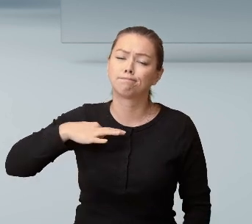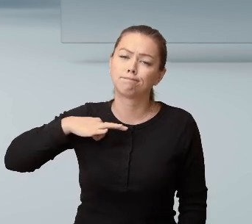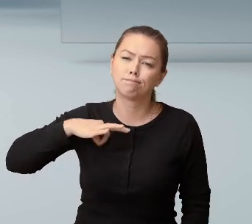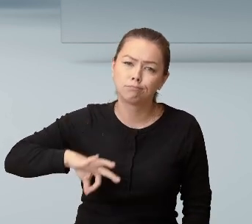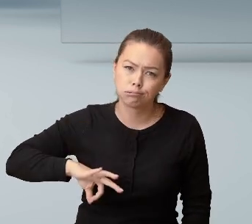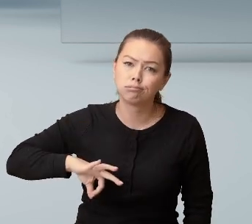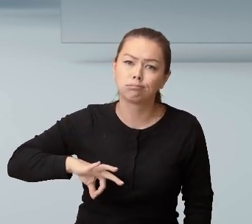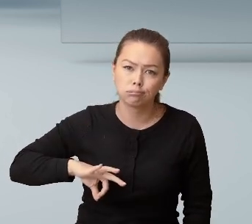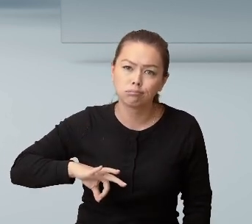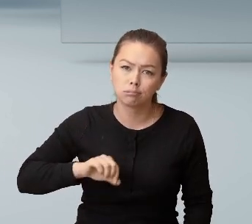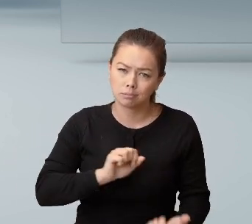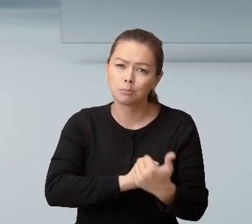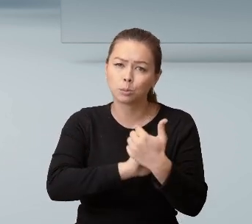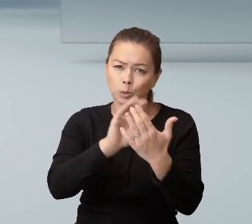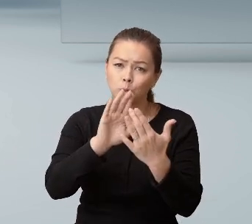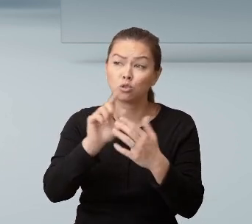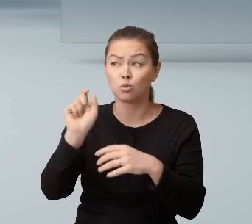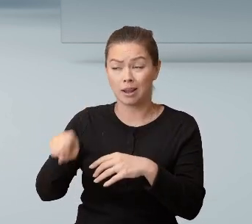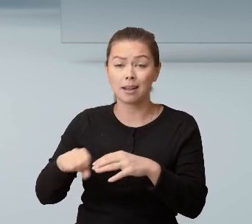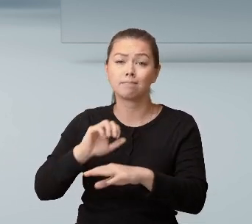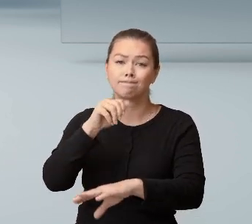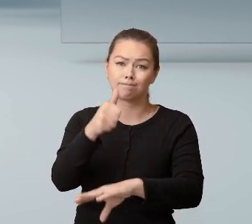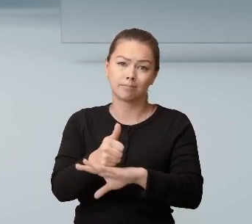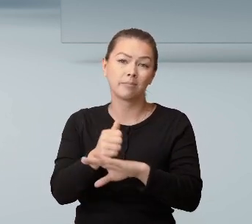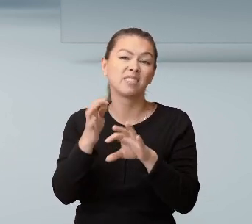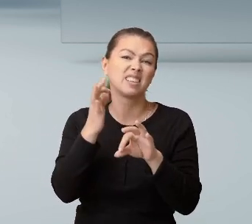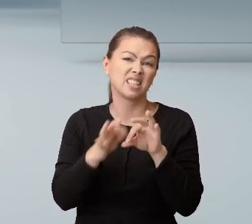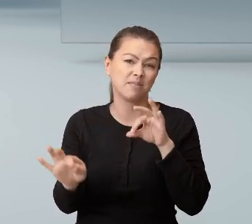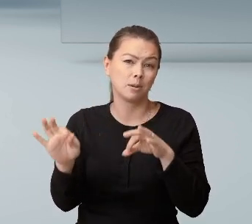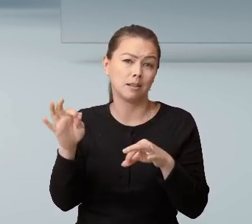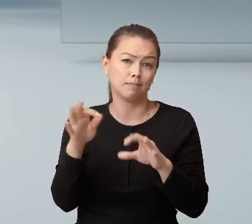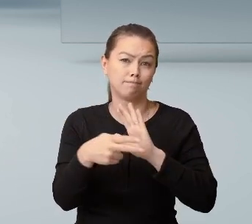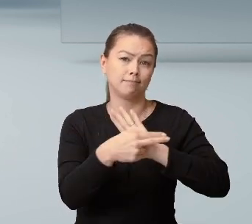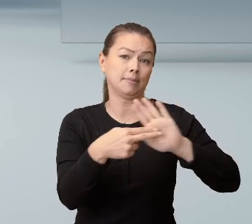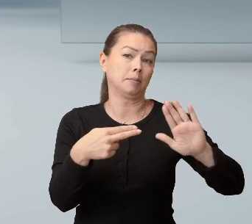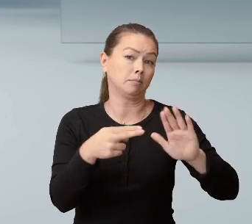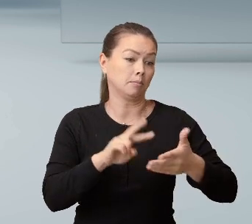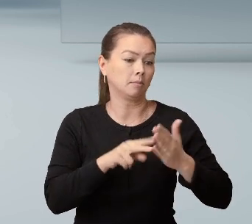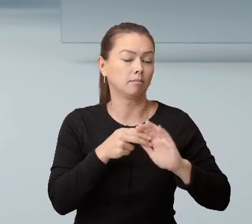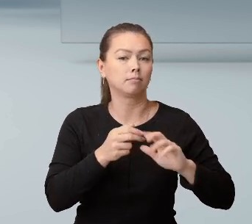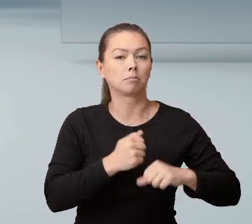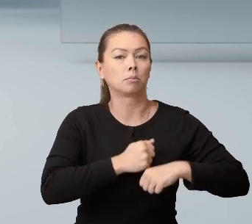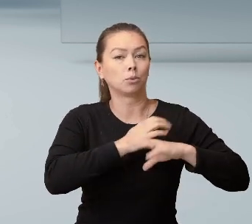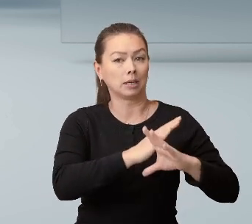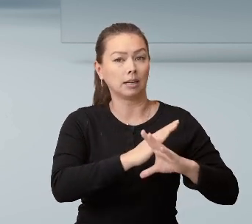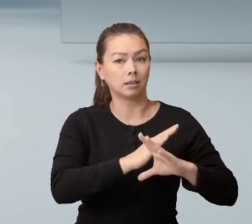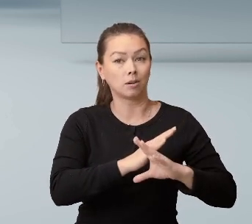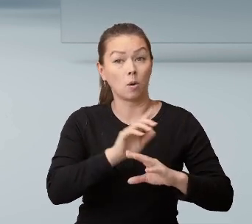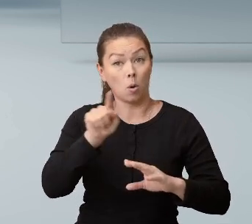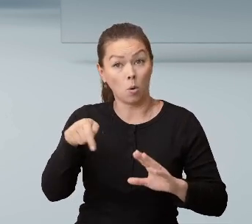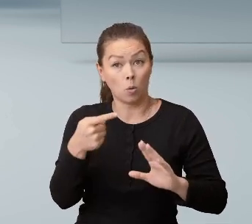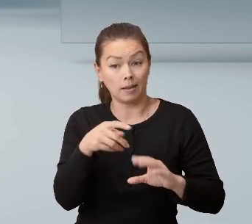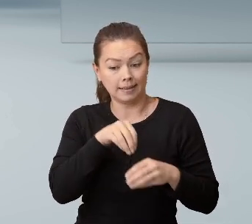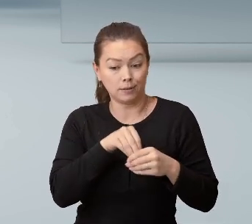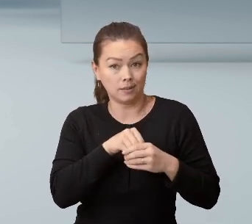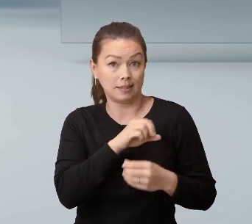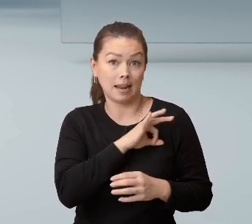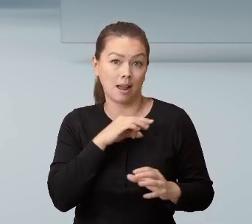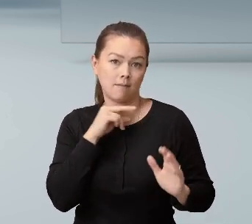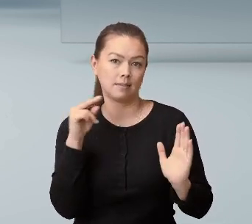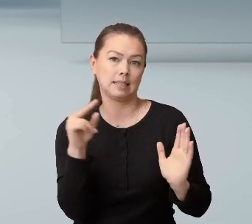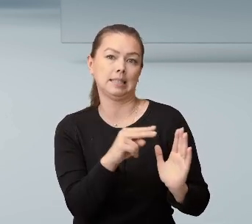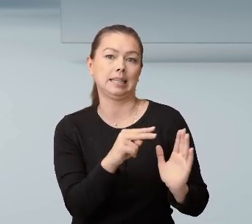effective treatment. You can create this simple label that protects the files, make sure only your people can see